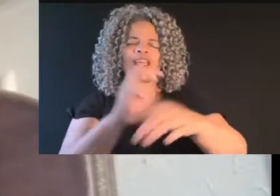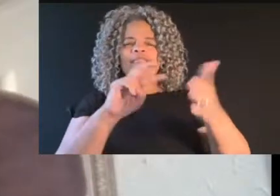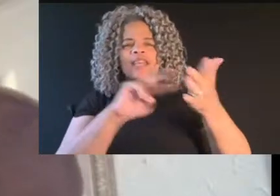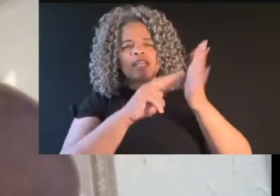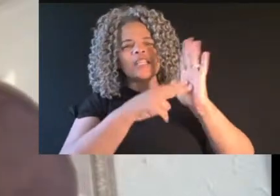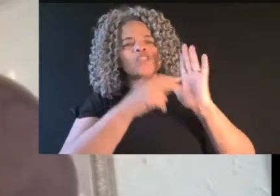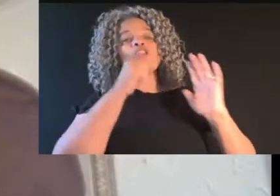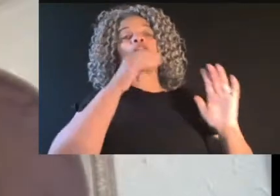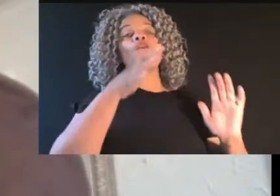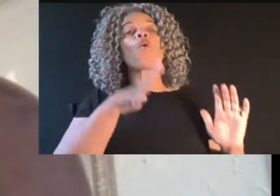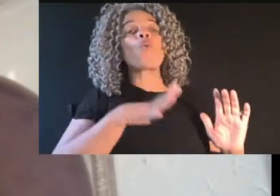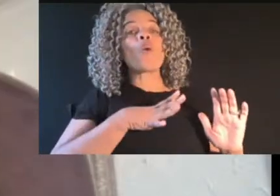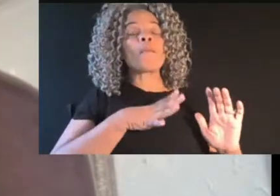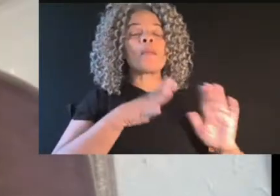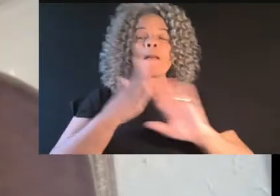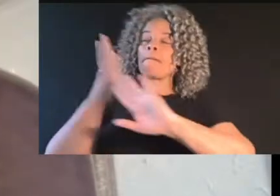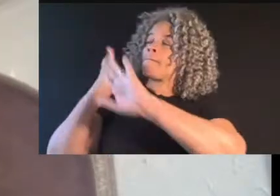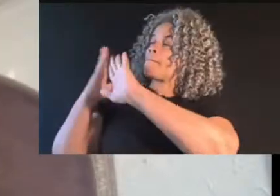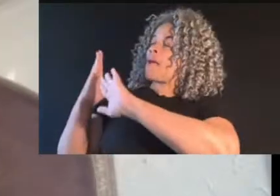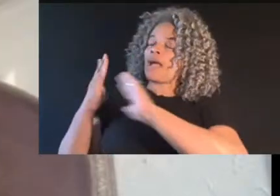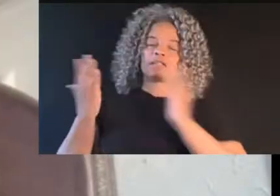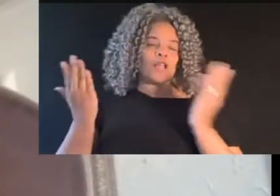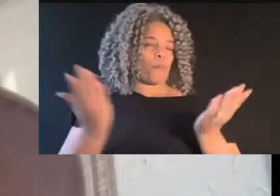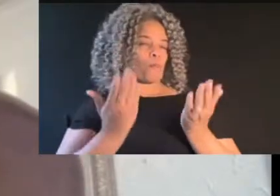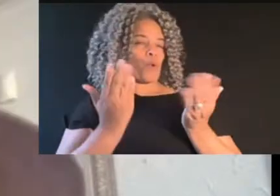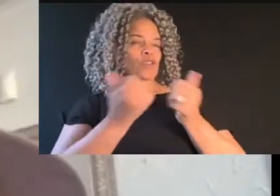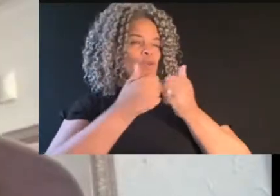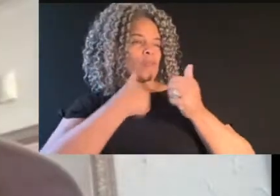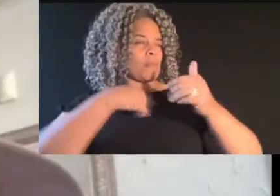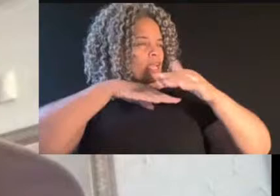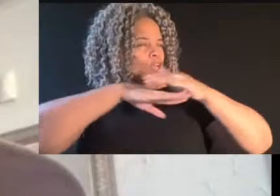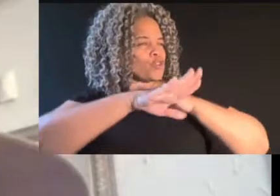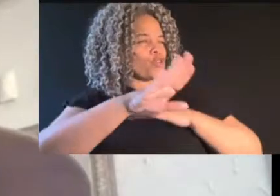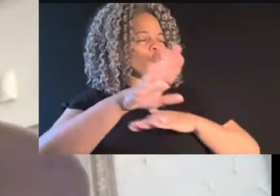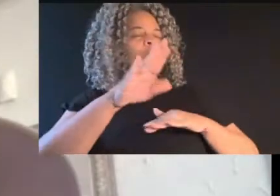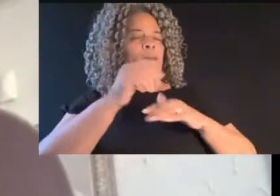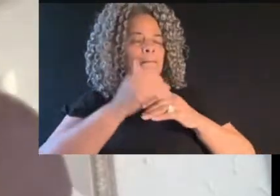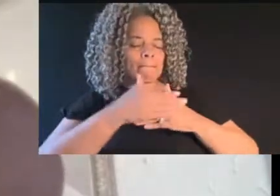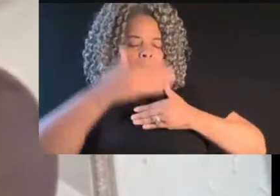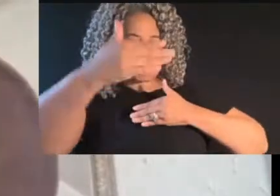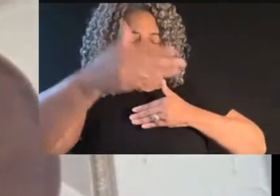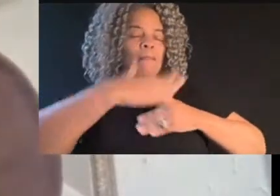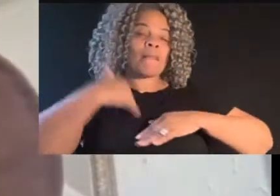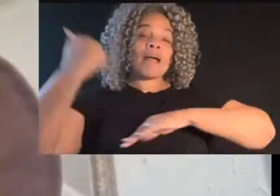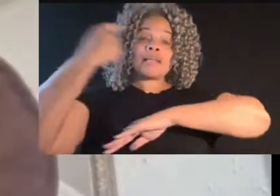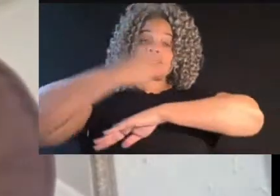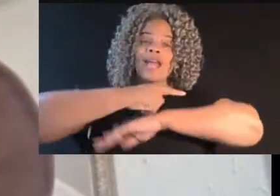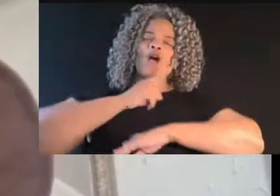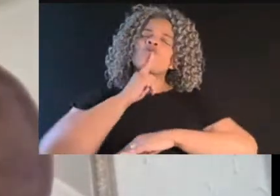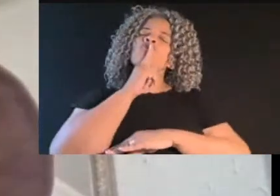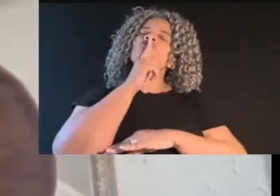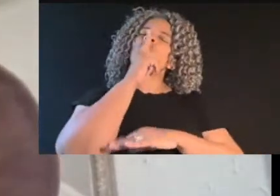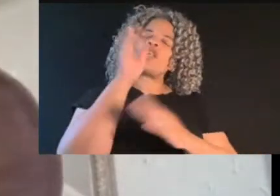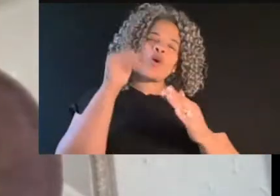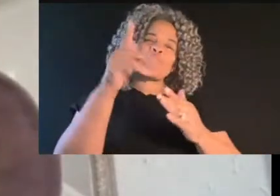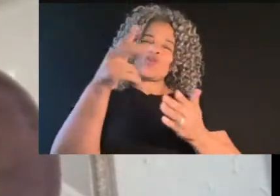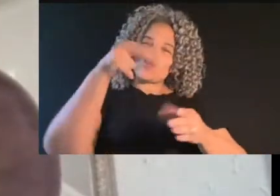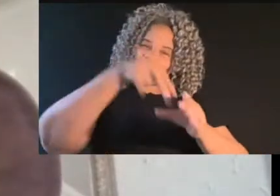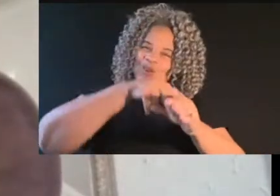women, past and present, with me into the remainder of my day. I really, really hope you join me in